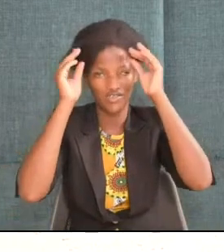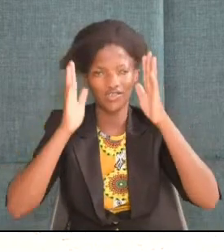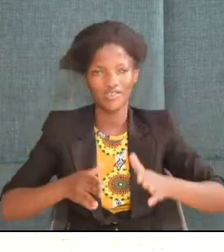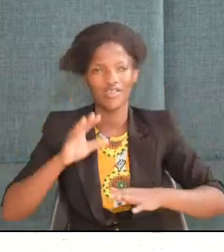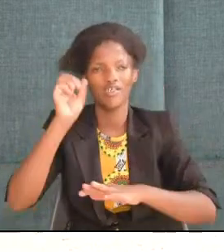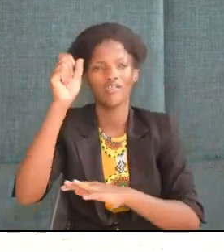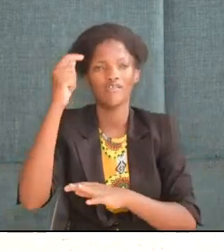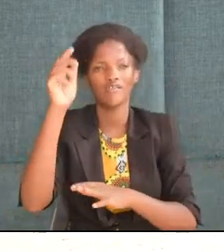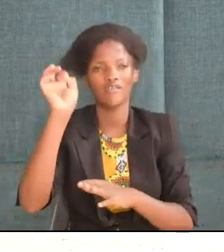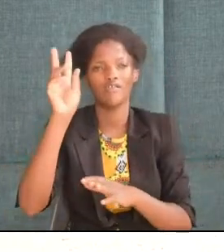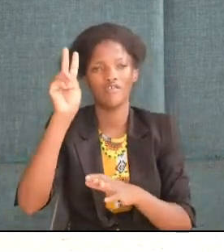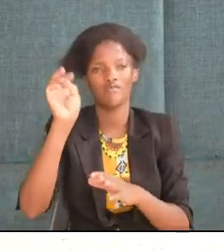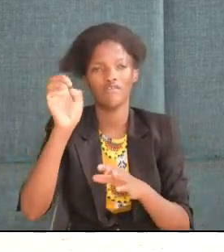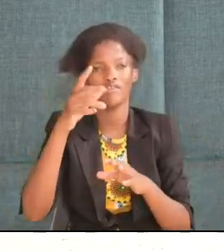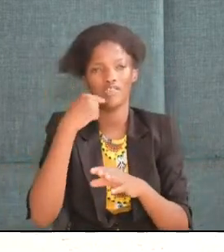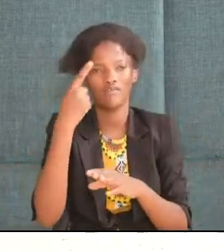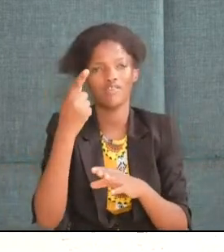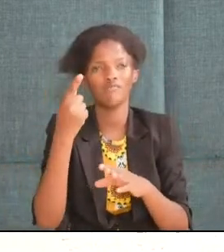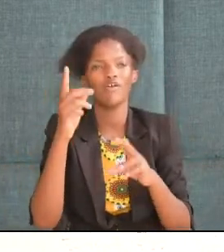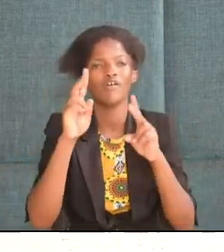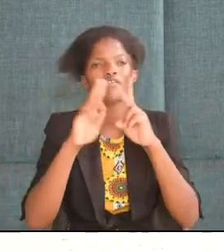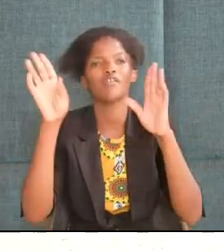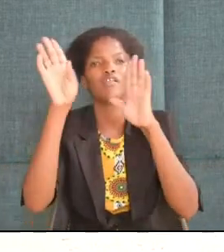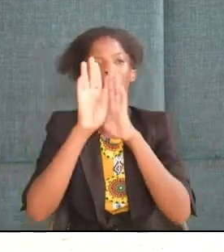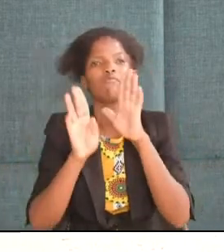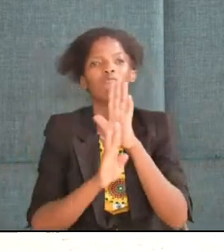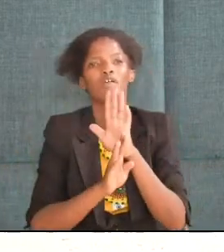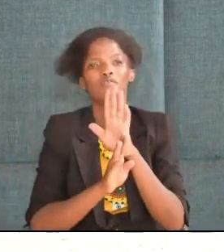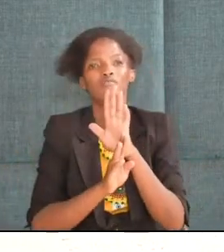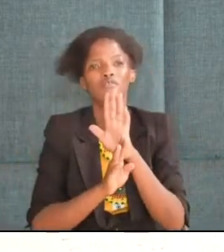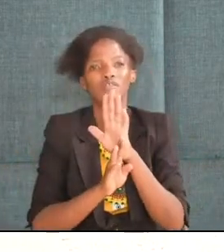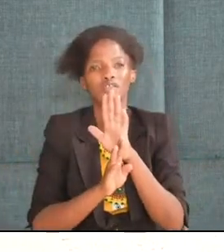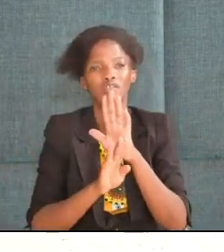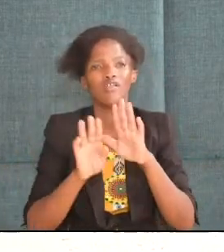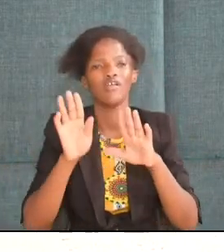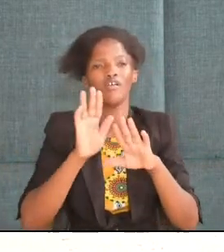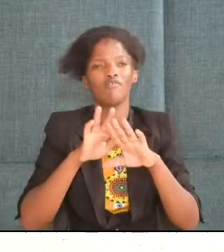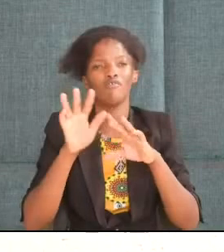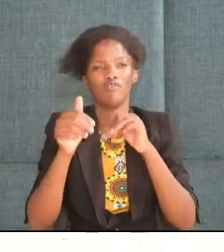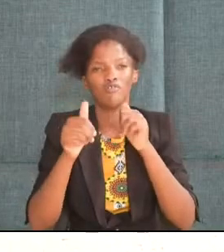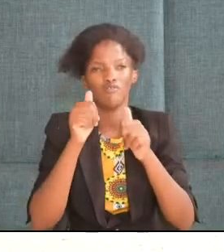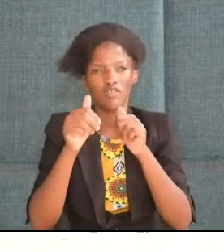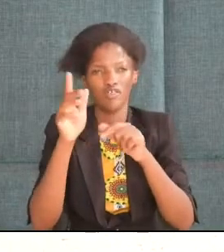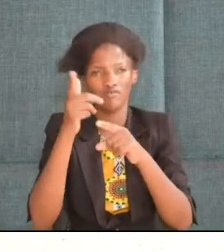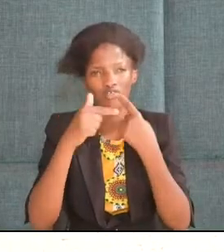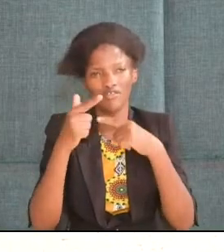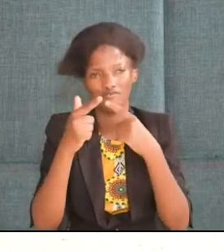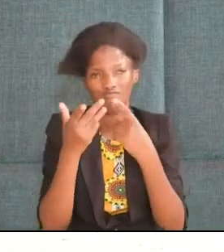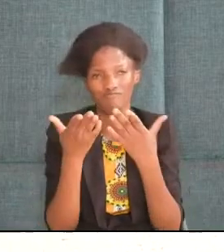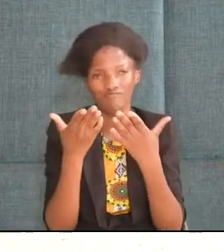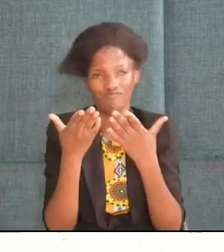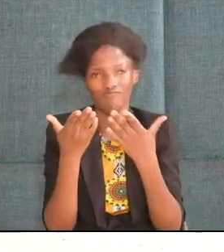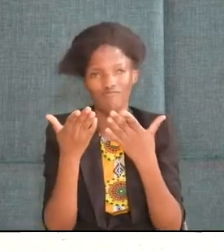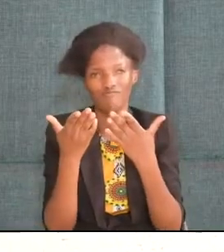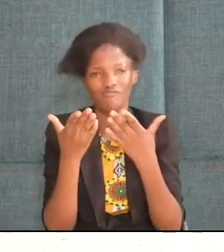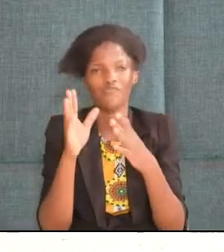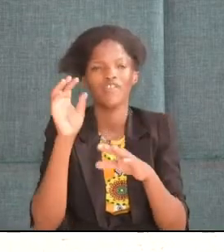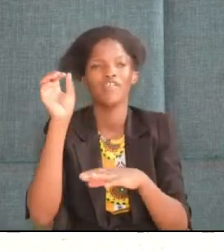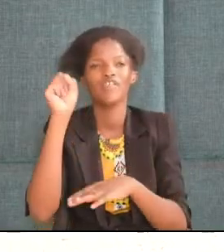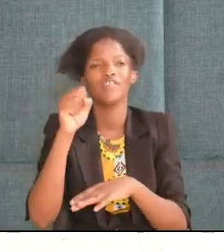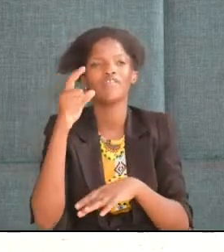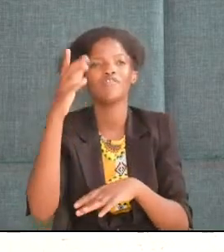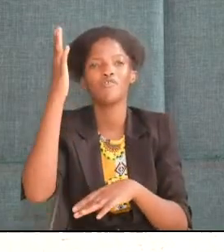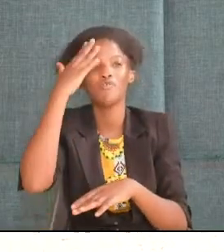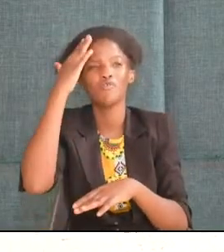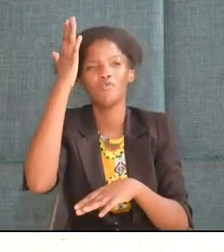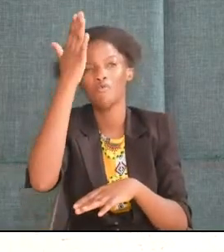a fun-filled, Bible-based boot camp adventure. Yes, and do you know why